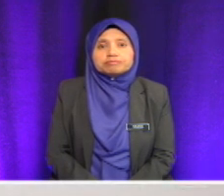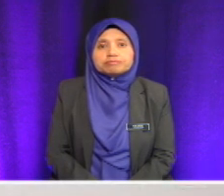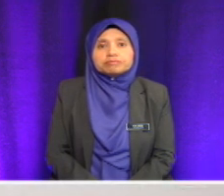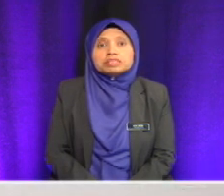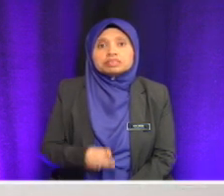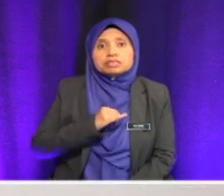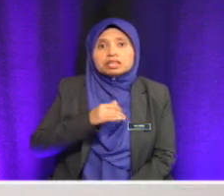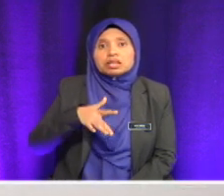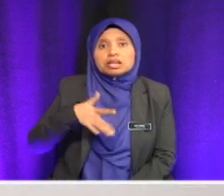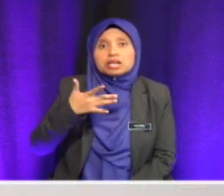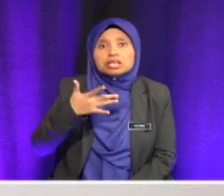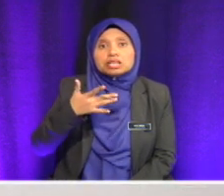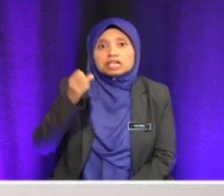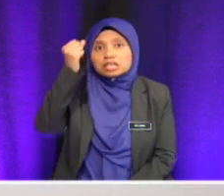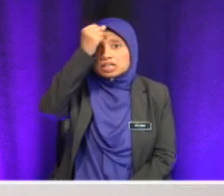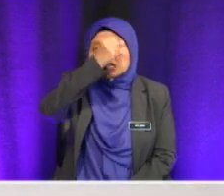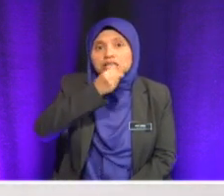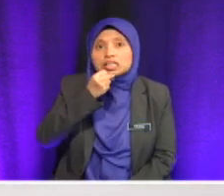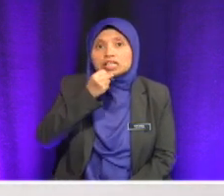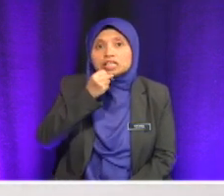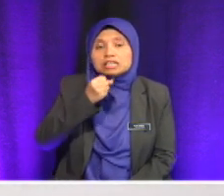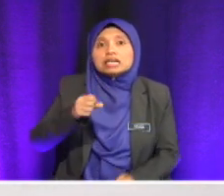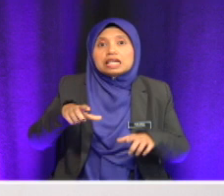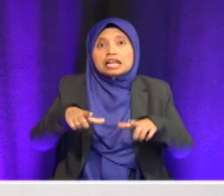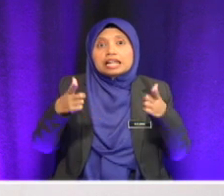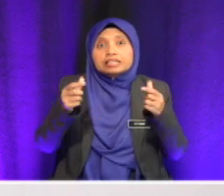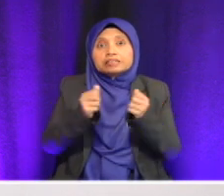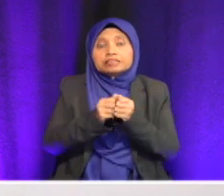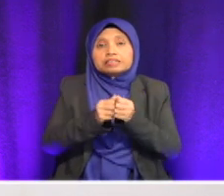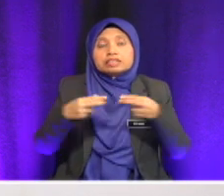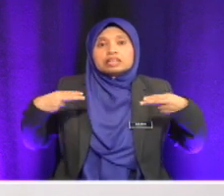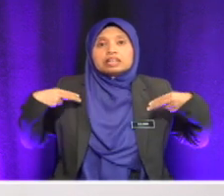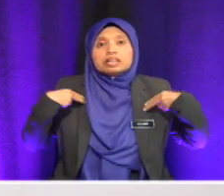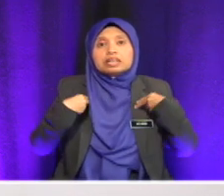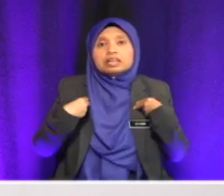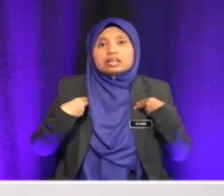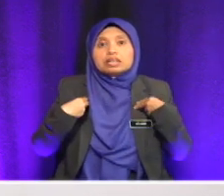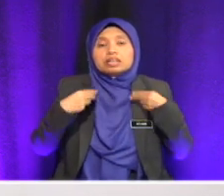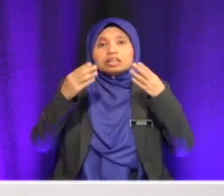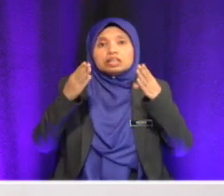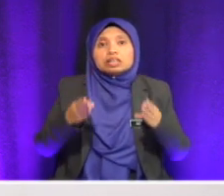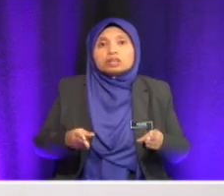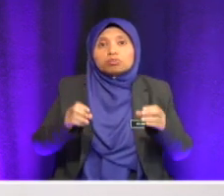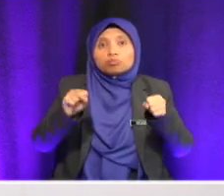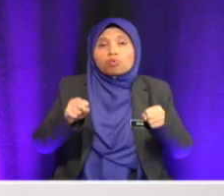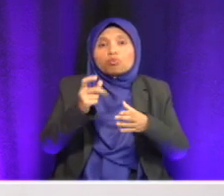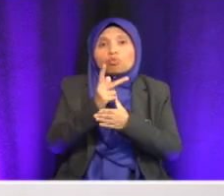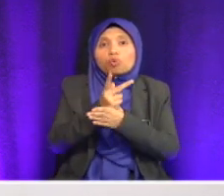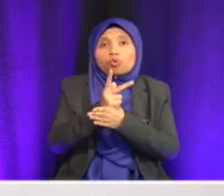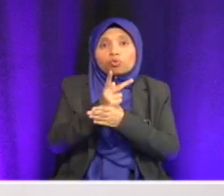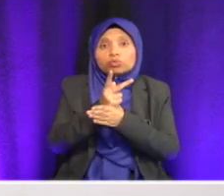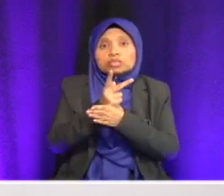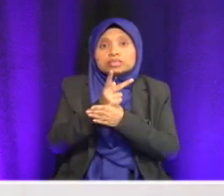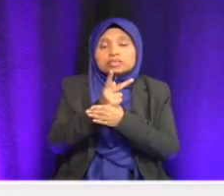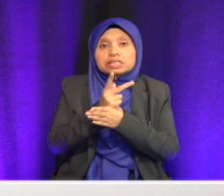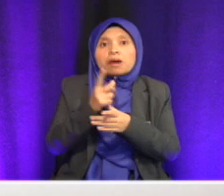I think characteristics make humans different from animals is human can differentiate between right and